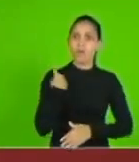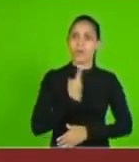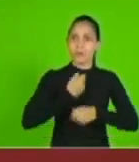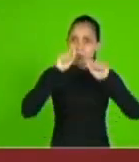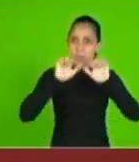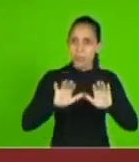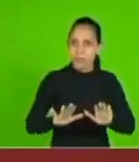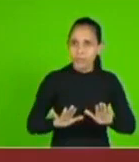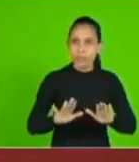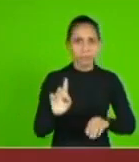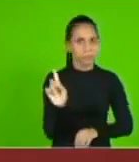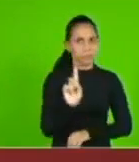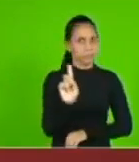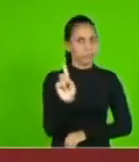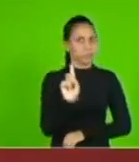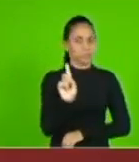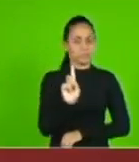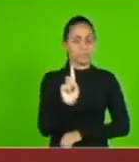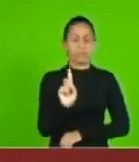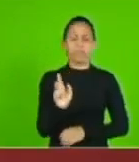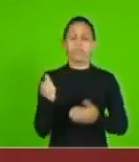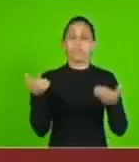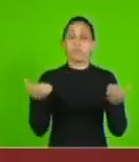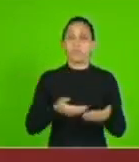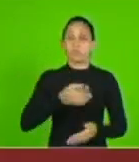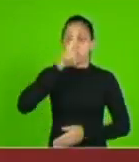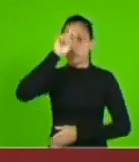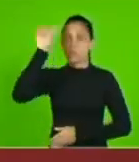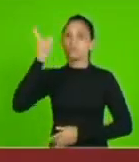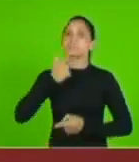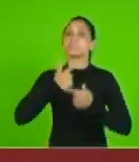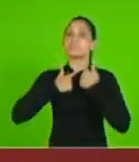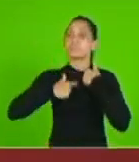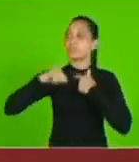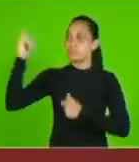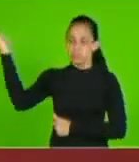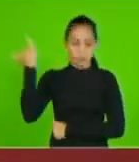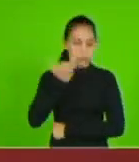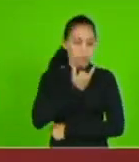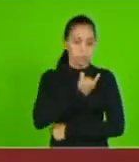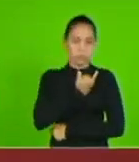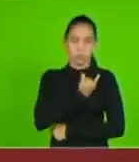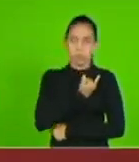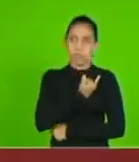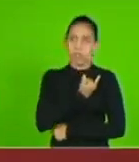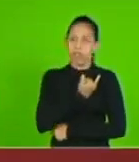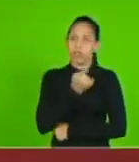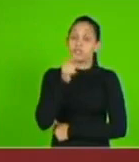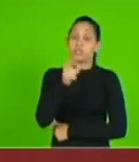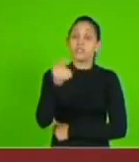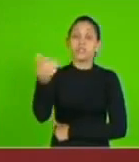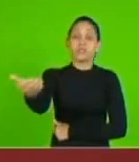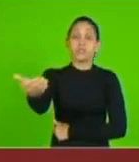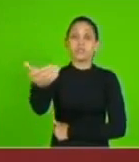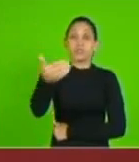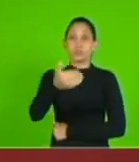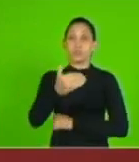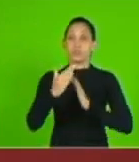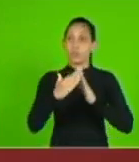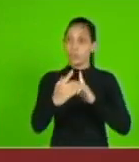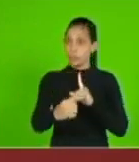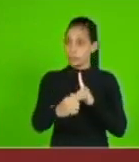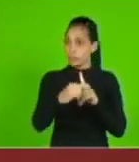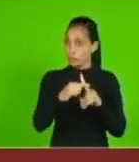crown. That's why tonight the Lord wants to speak to our hearts. You who entered here in one of our